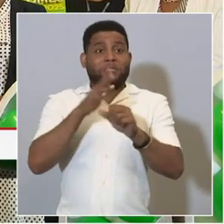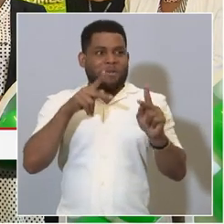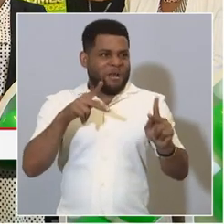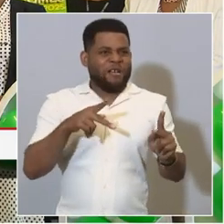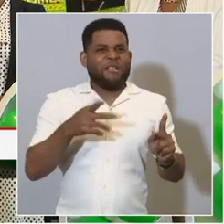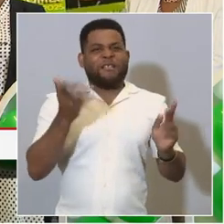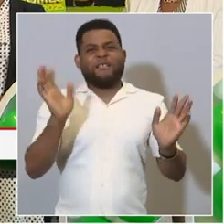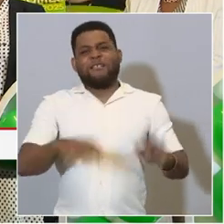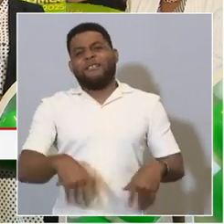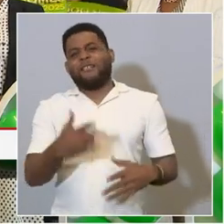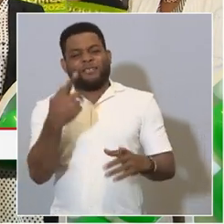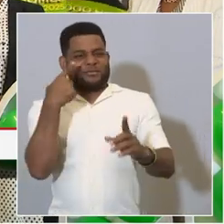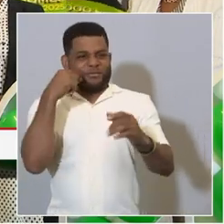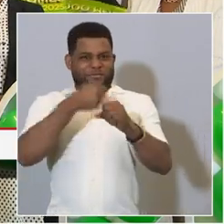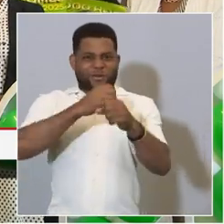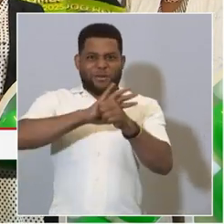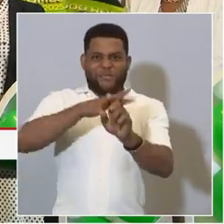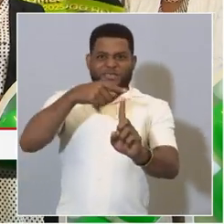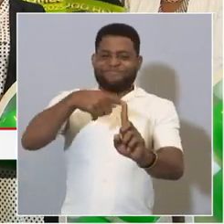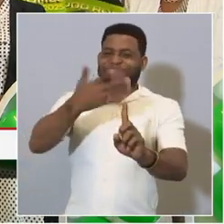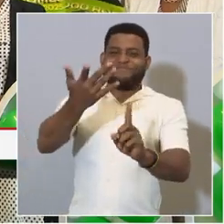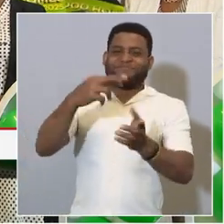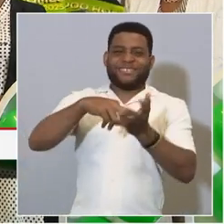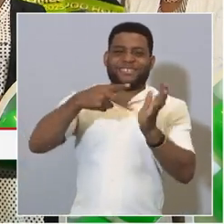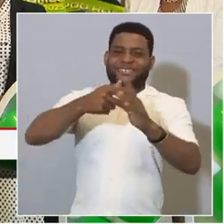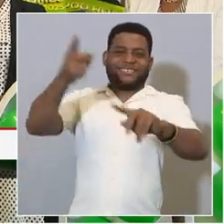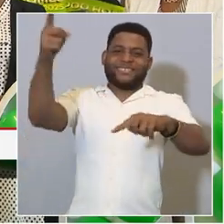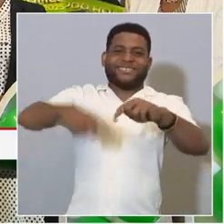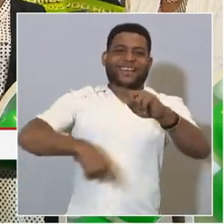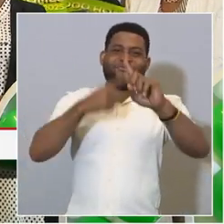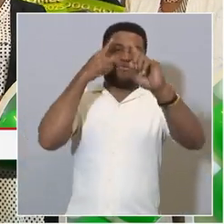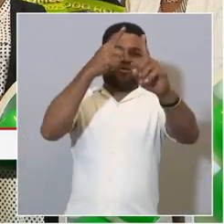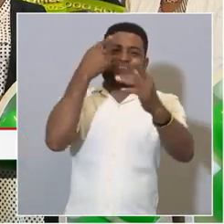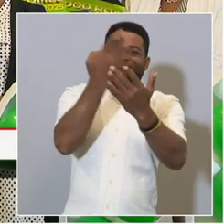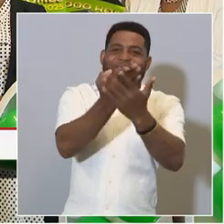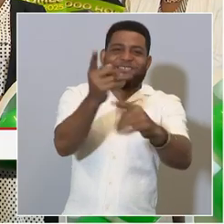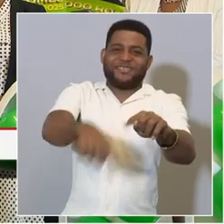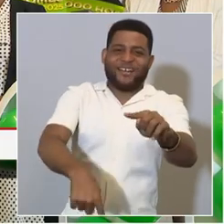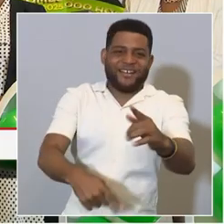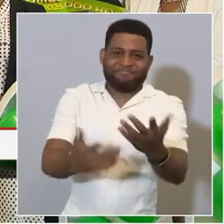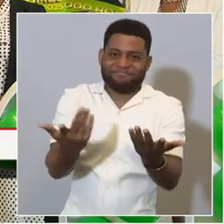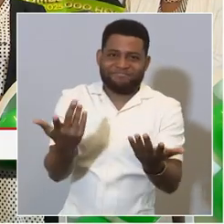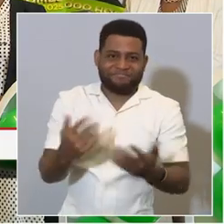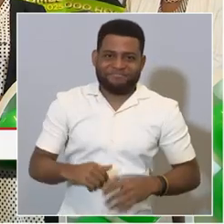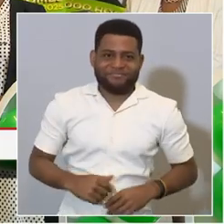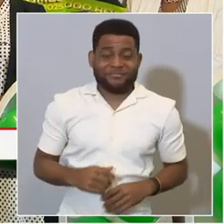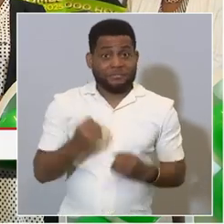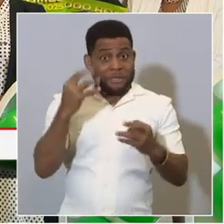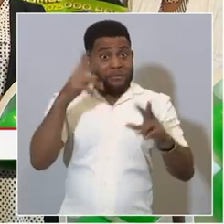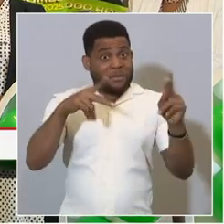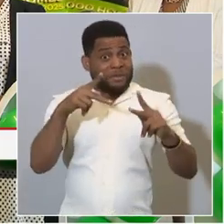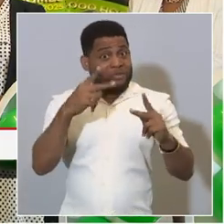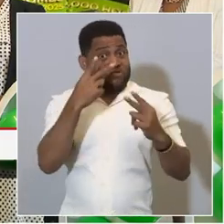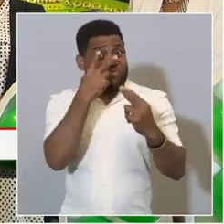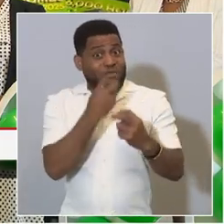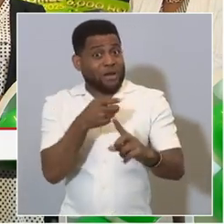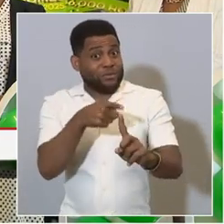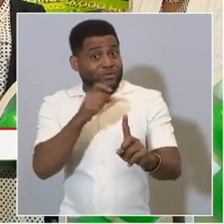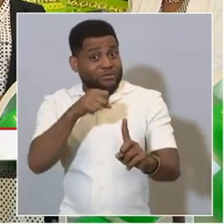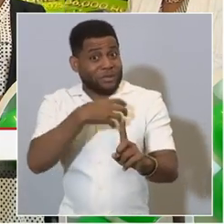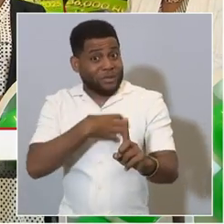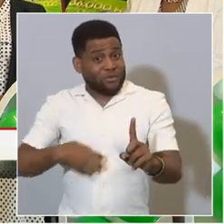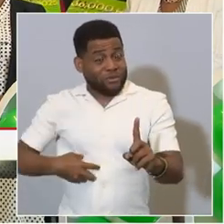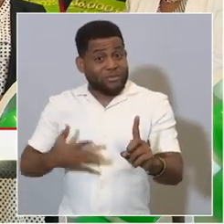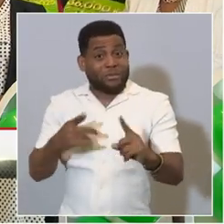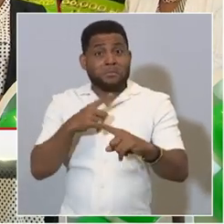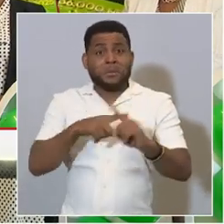goal, right? There were a lot of folks who were doubting whether or not you would meet this mark, Mayor Bowser, but because of your steadfast leadership,